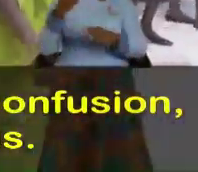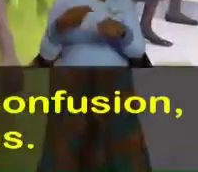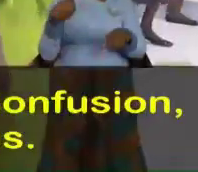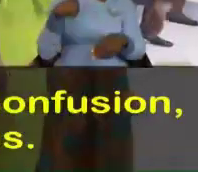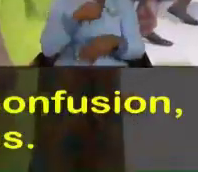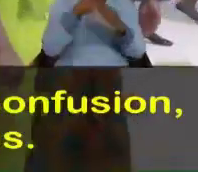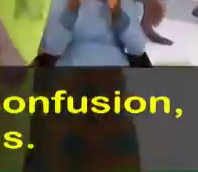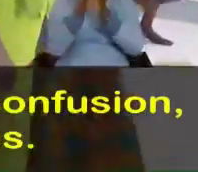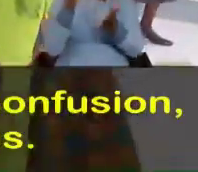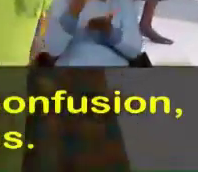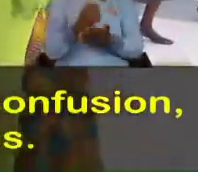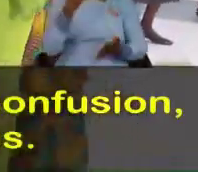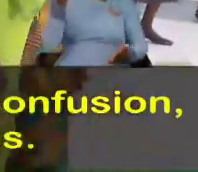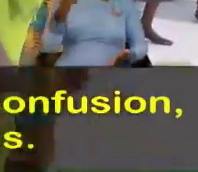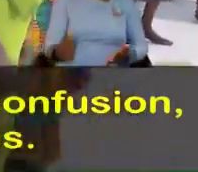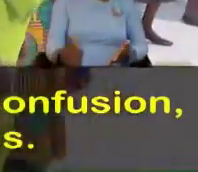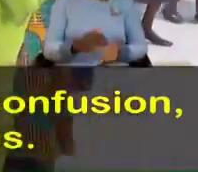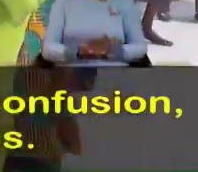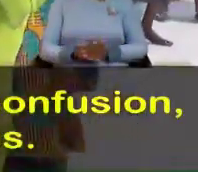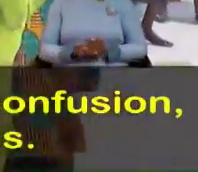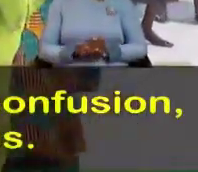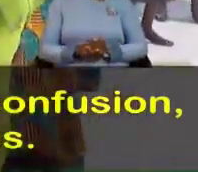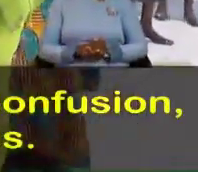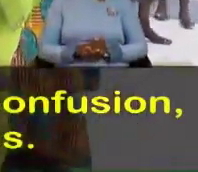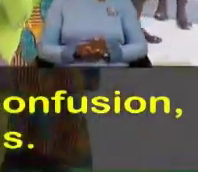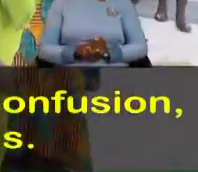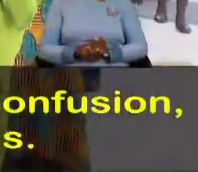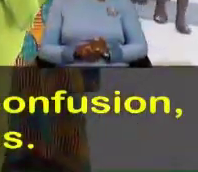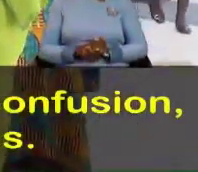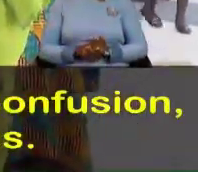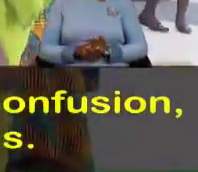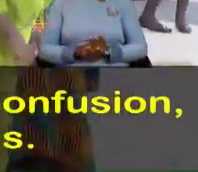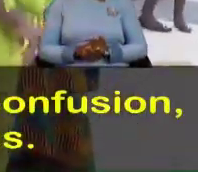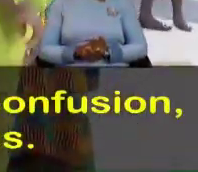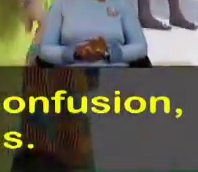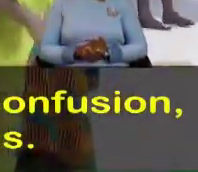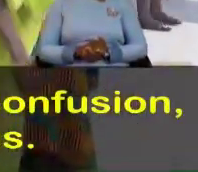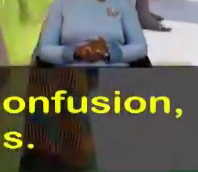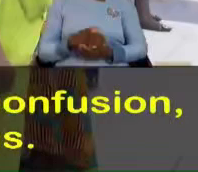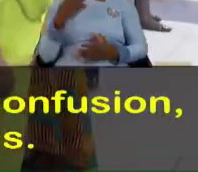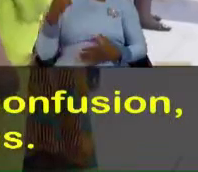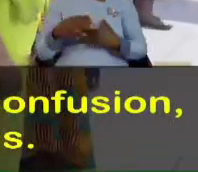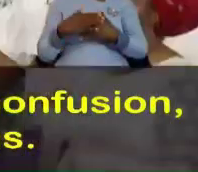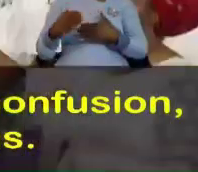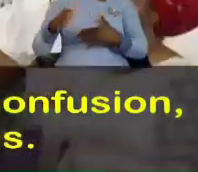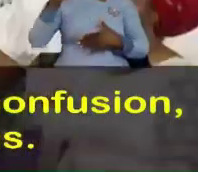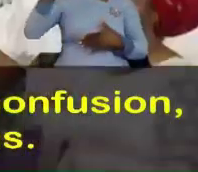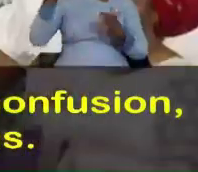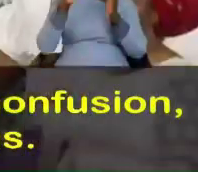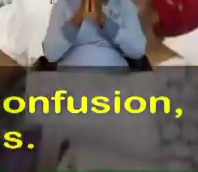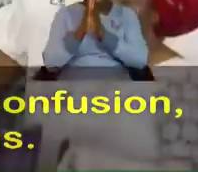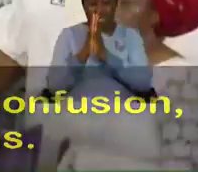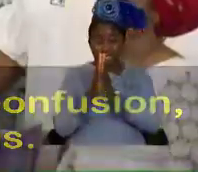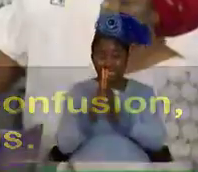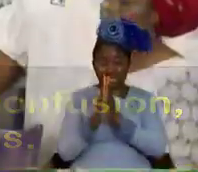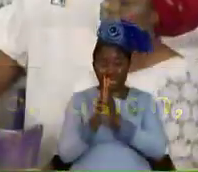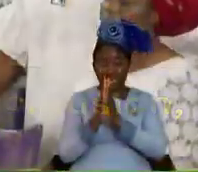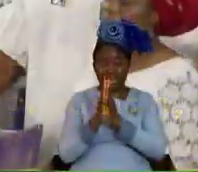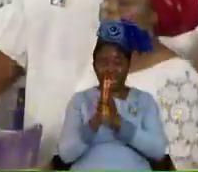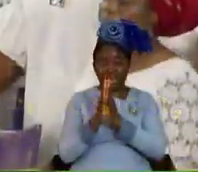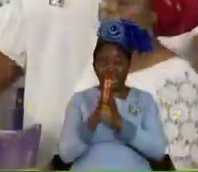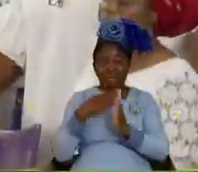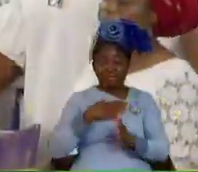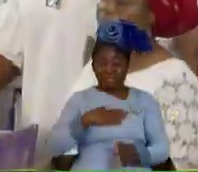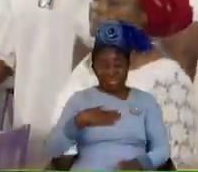Jesus' name we pray. Ni oruko Jesu la gbadura. The next three prayers. Awon adura meta to kan yi.